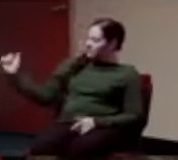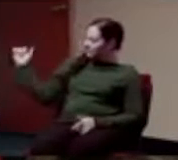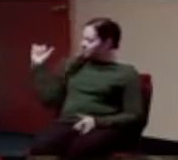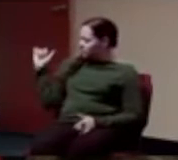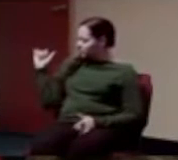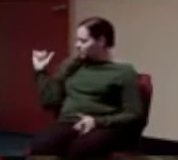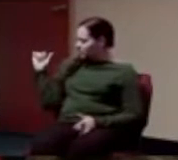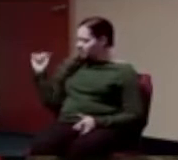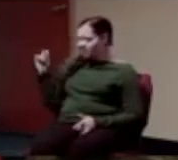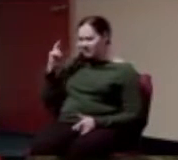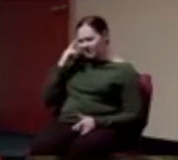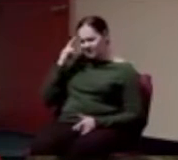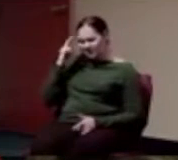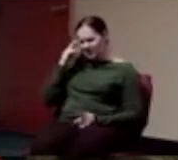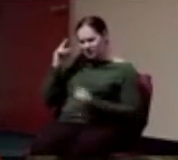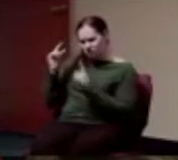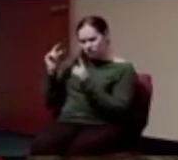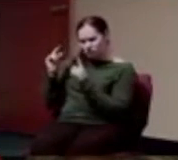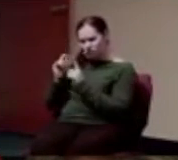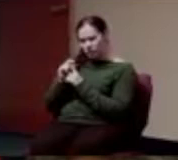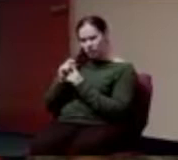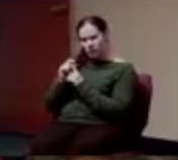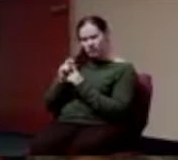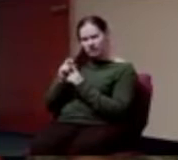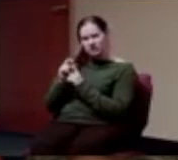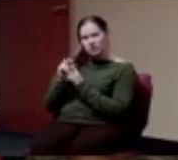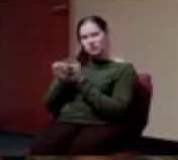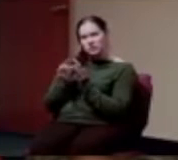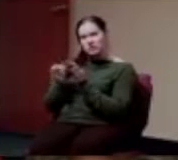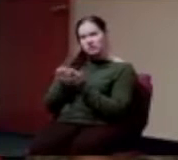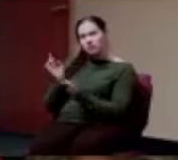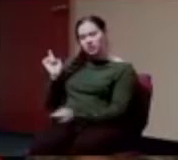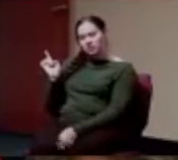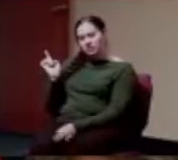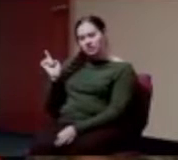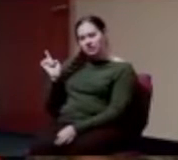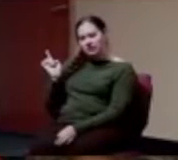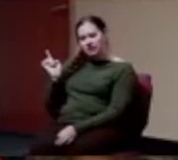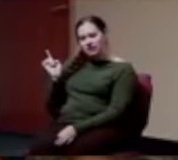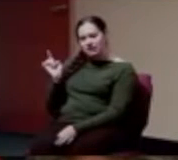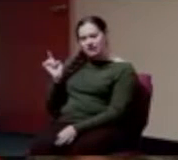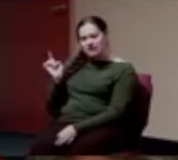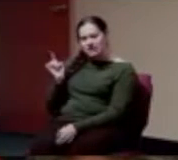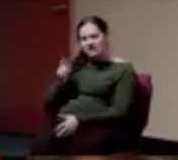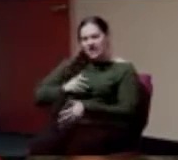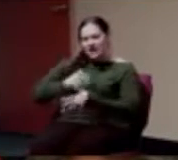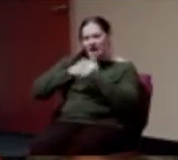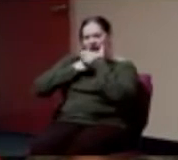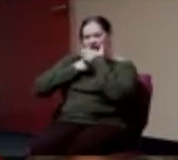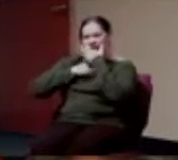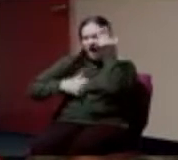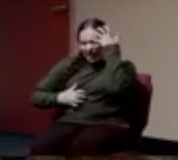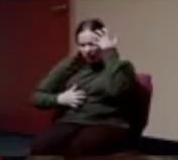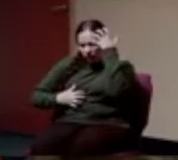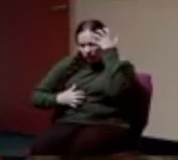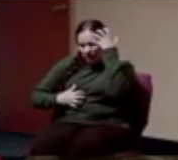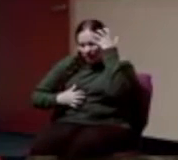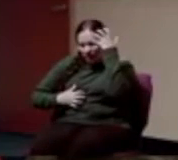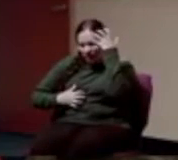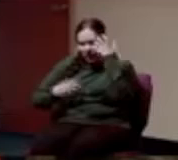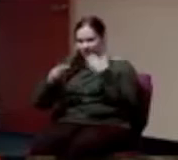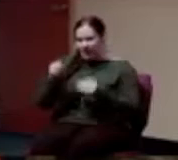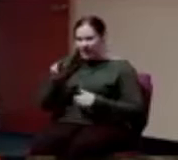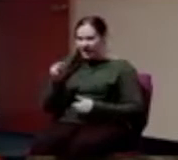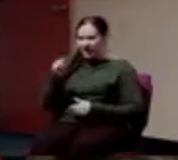And I think the word that should be used to describe her, if you've heard of it, is hangry. And to where she's like so hungry that it hurts